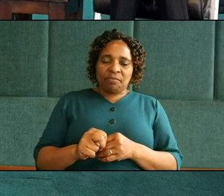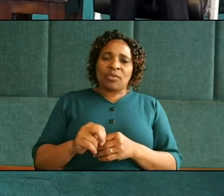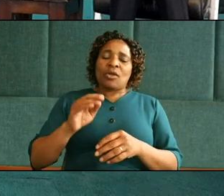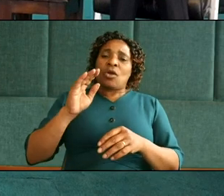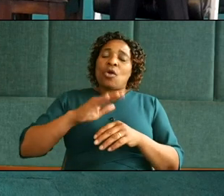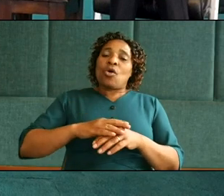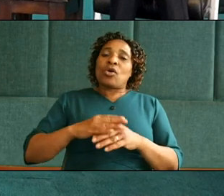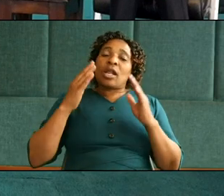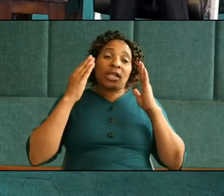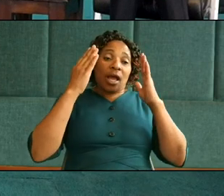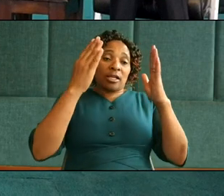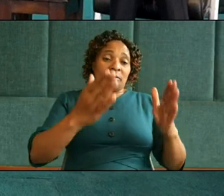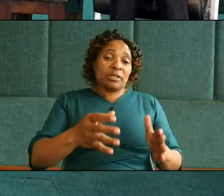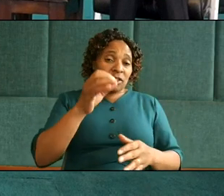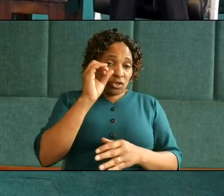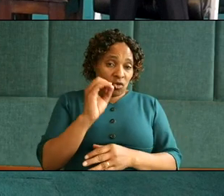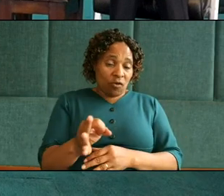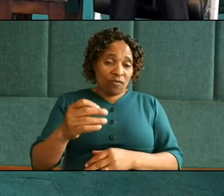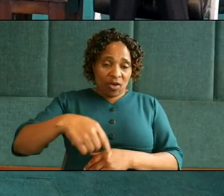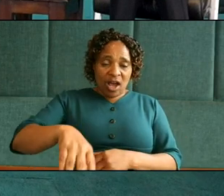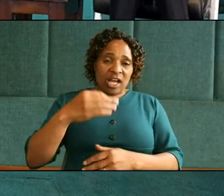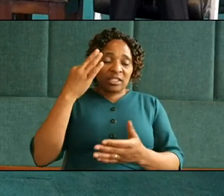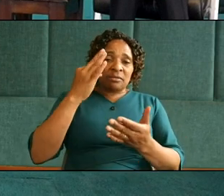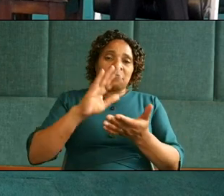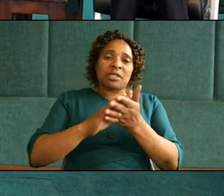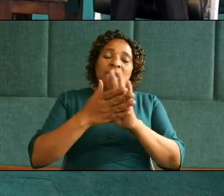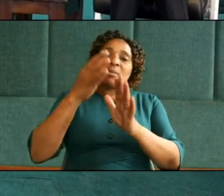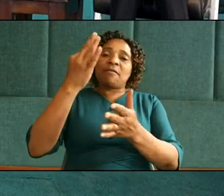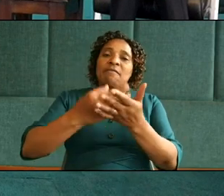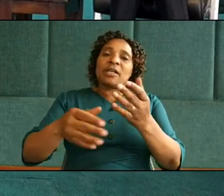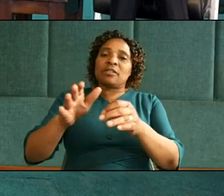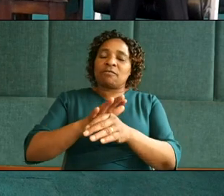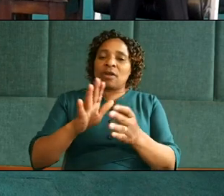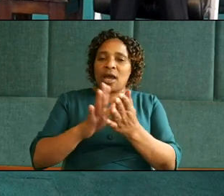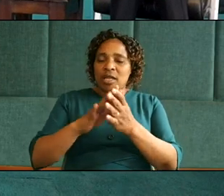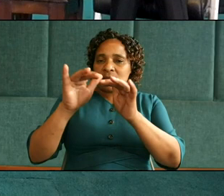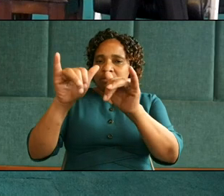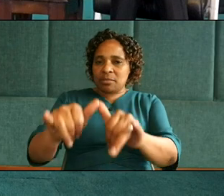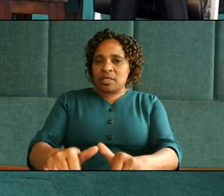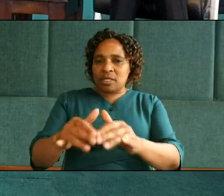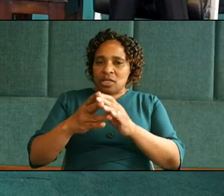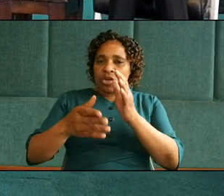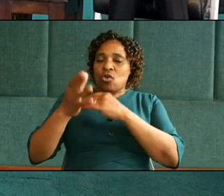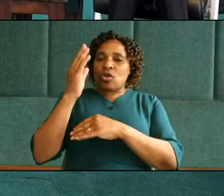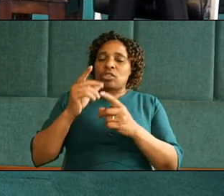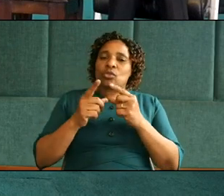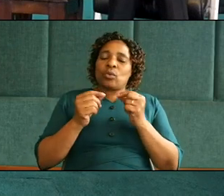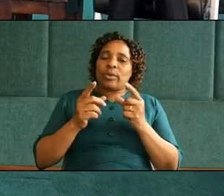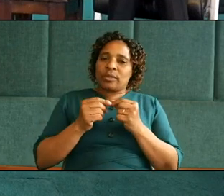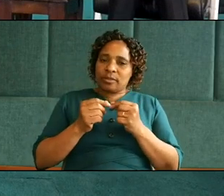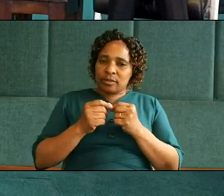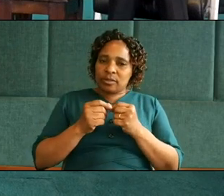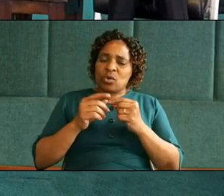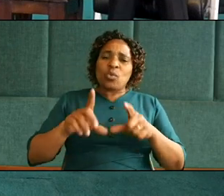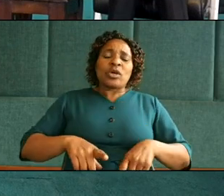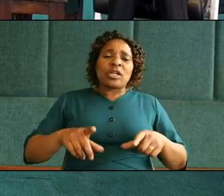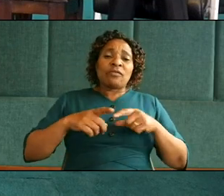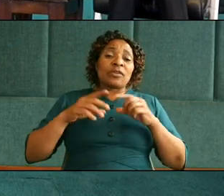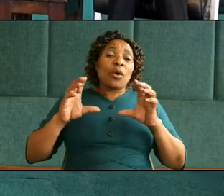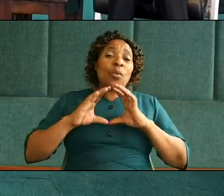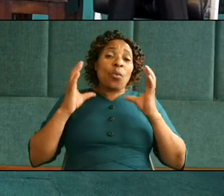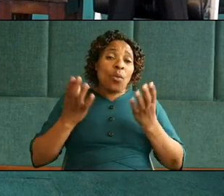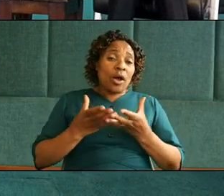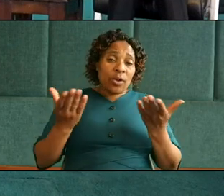On aspects of us being faithful and remaining in God's word, we live in a